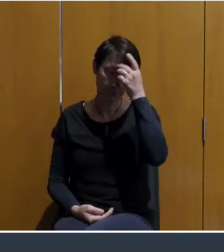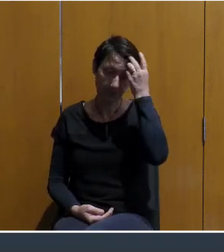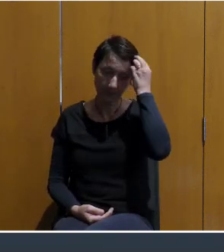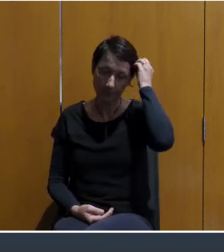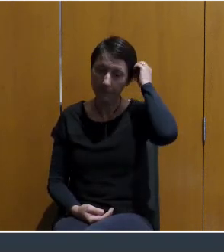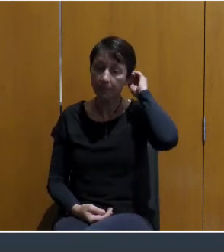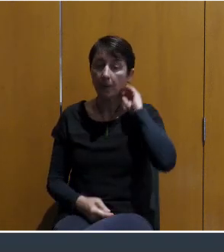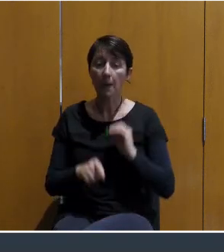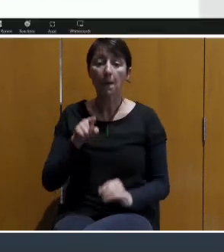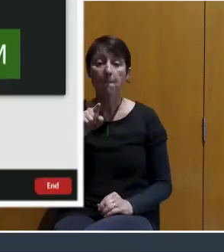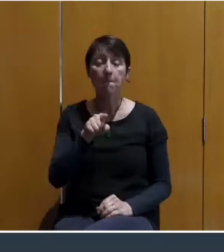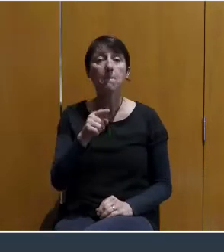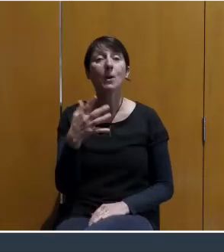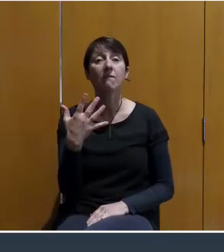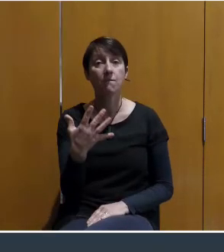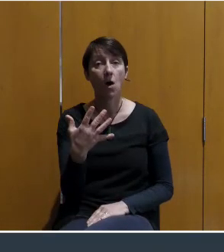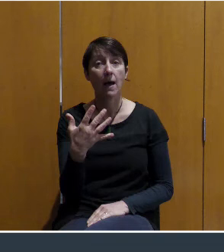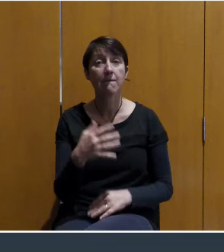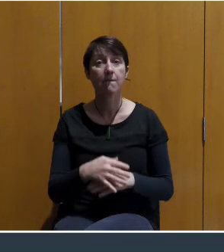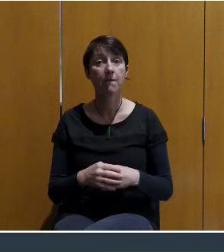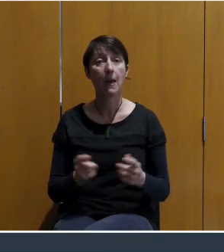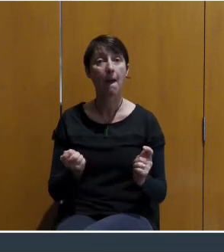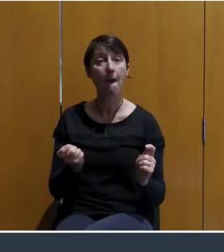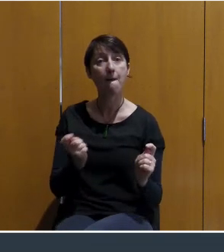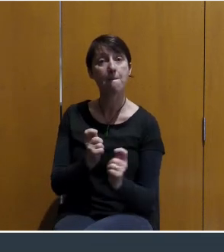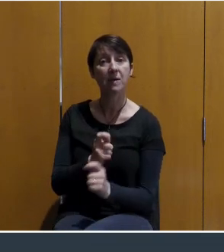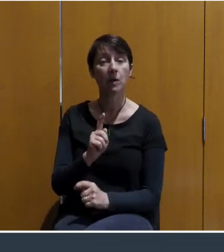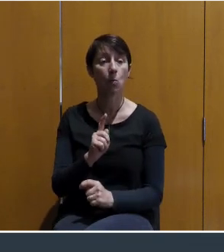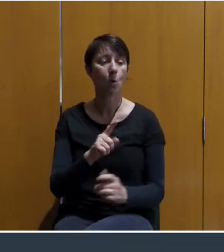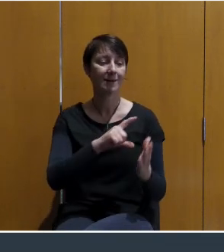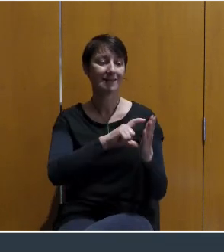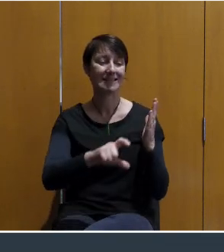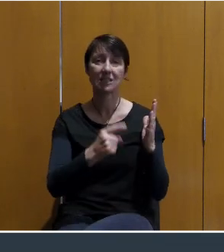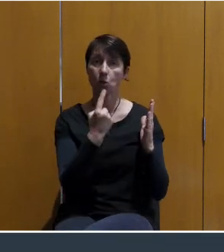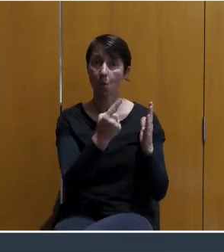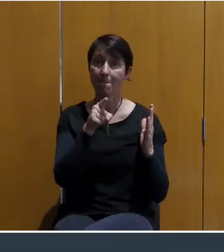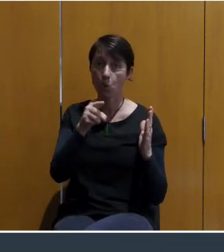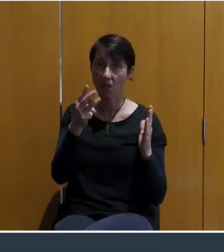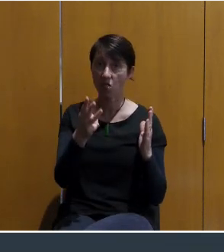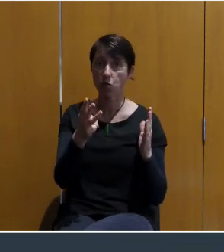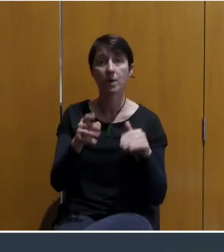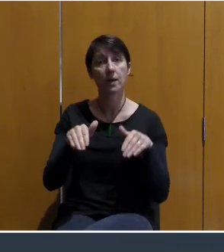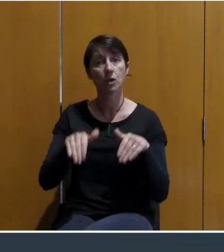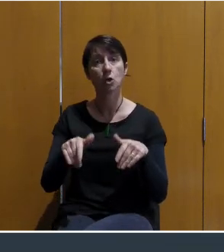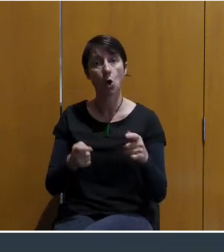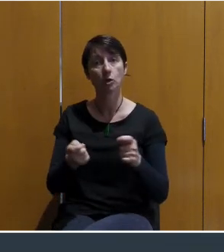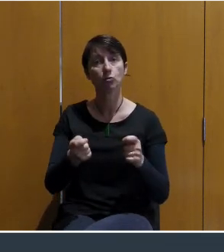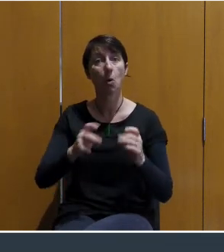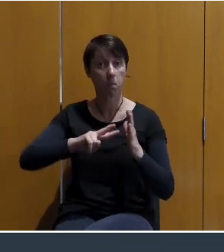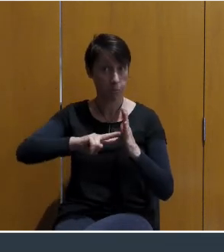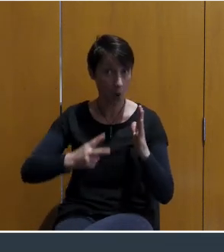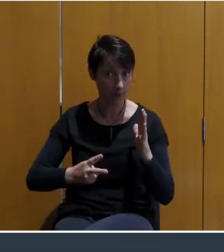As point 5, the next amendment is under section 1.3 of the dog control policy.